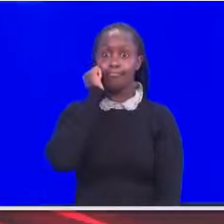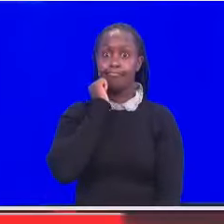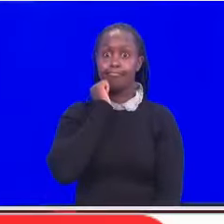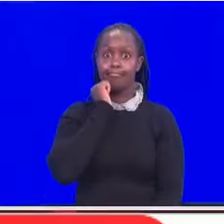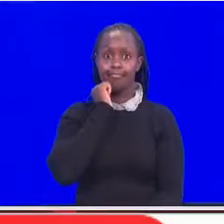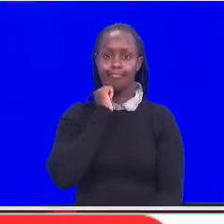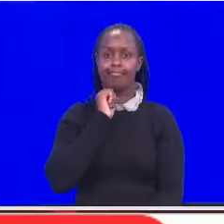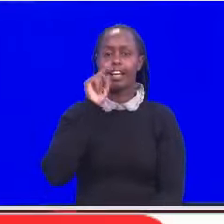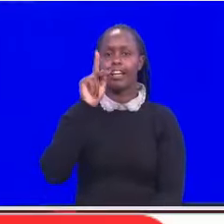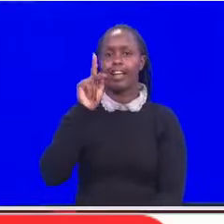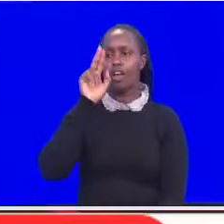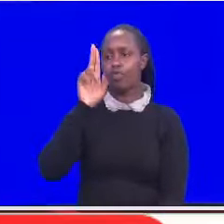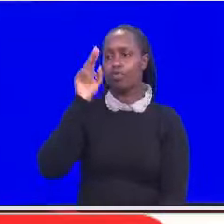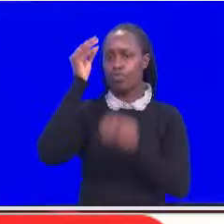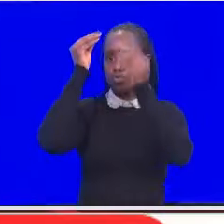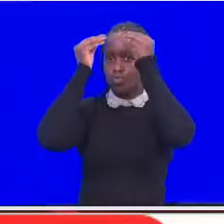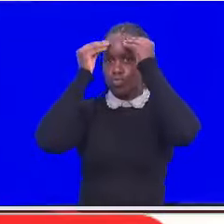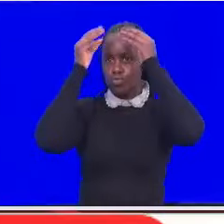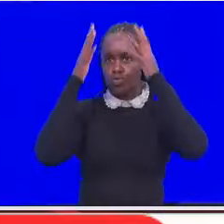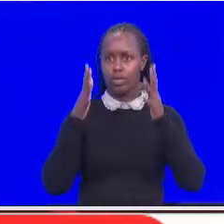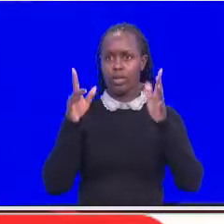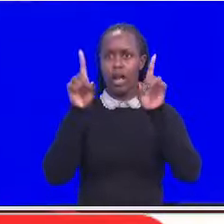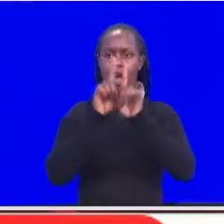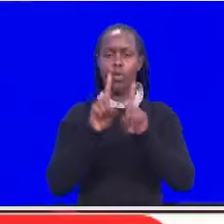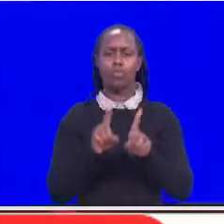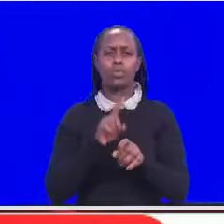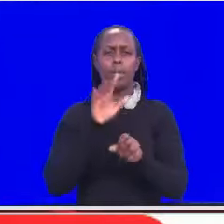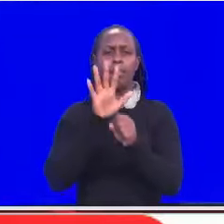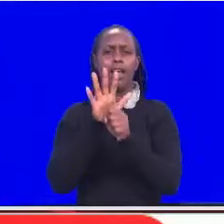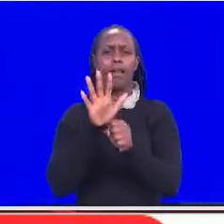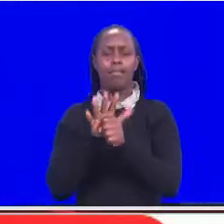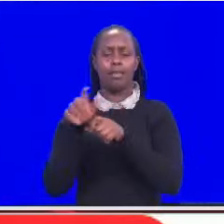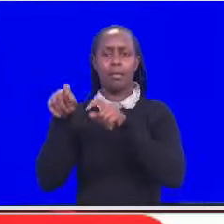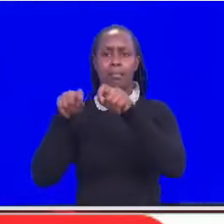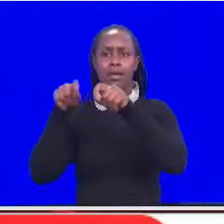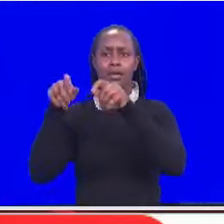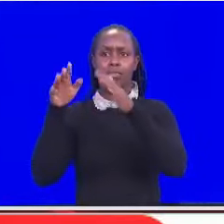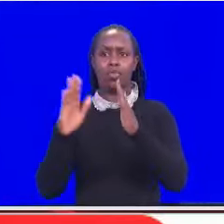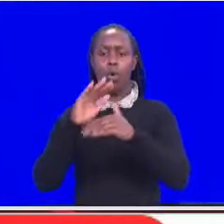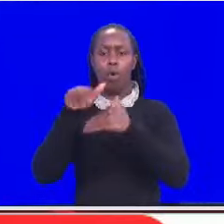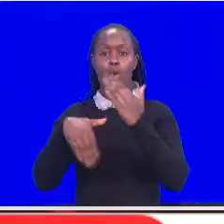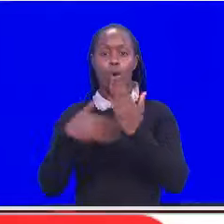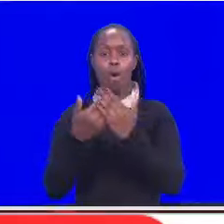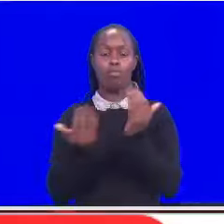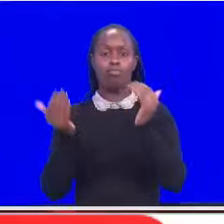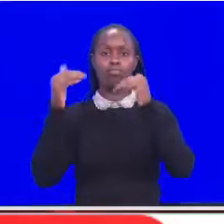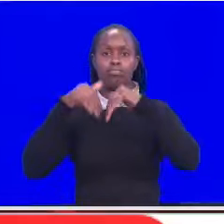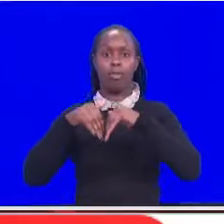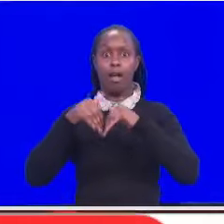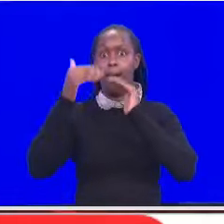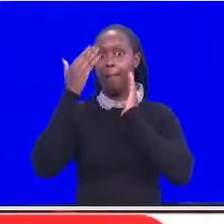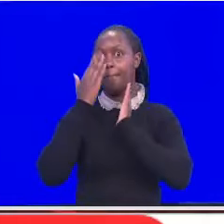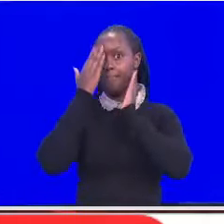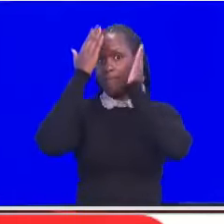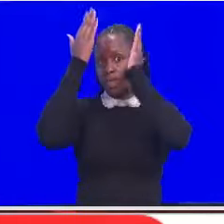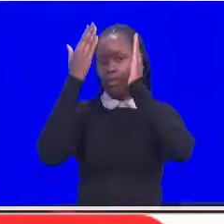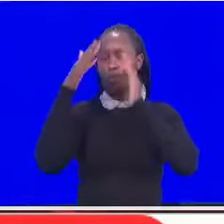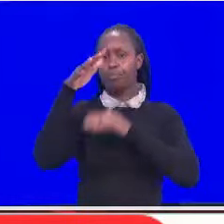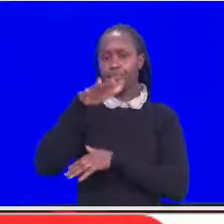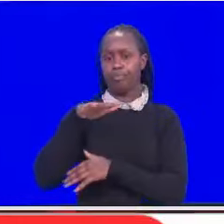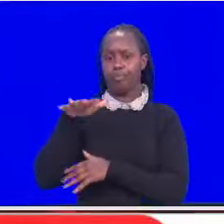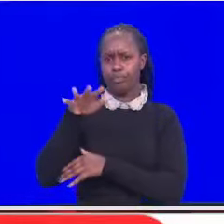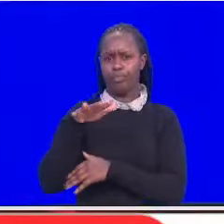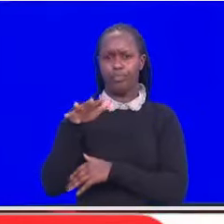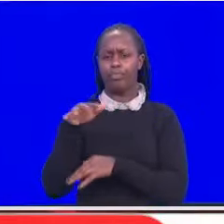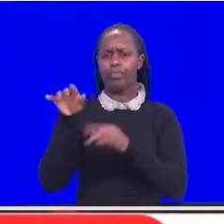Kenyatta University, as hundreds of students and the varsity management converged at Bishop Square grounds and lit candles